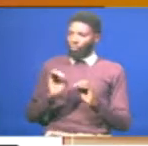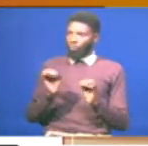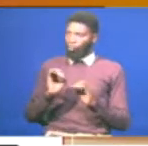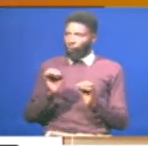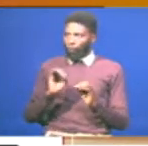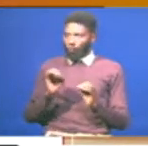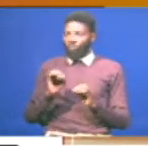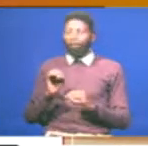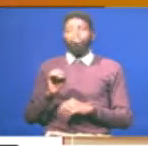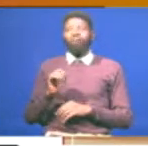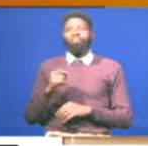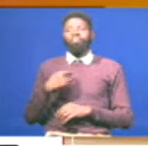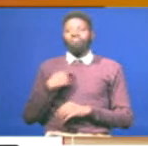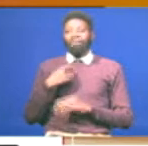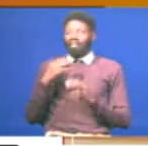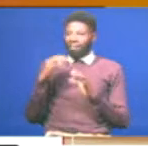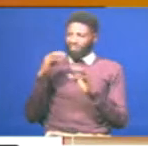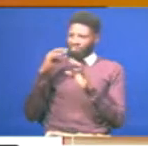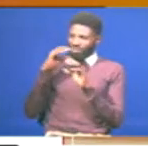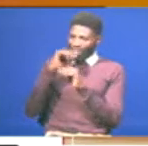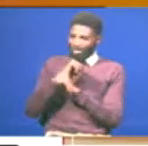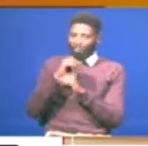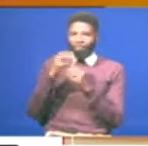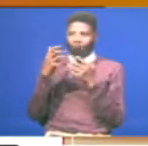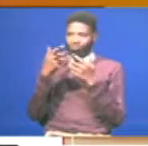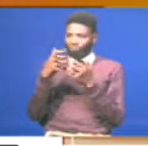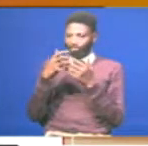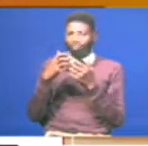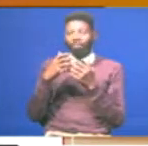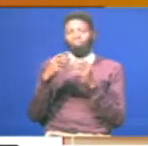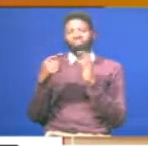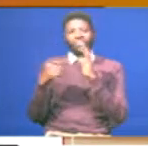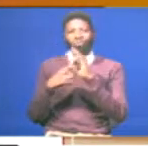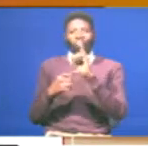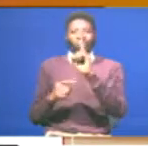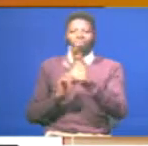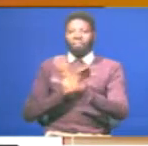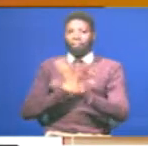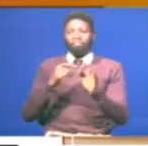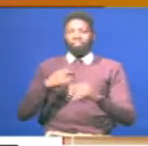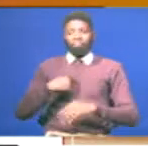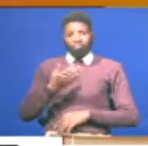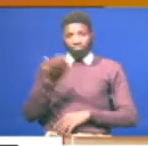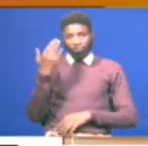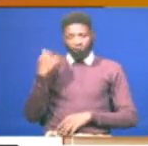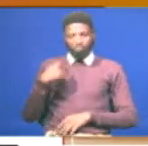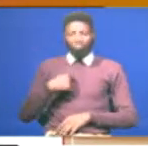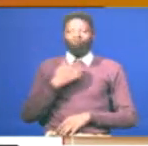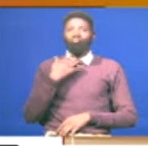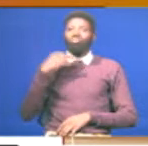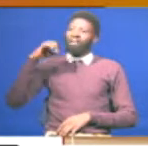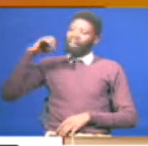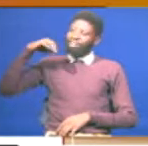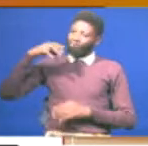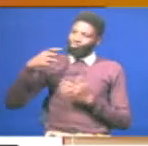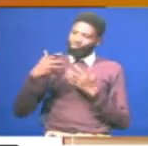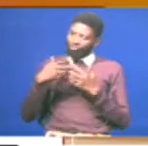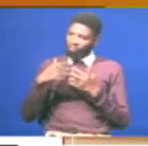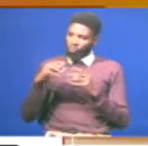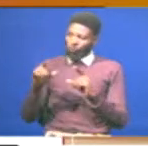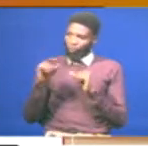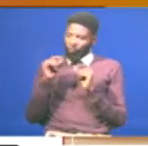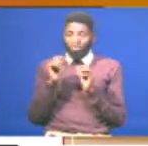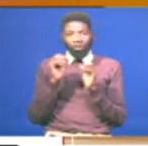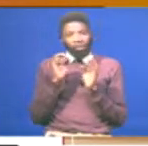1 point. And I wanted to do electrical engineering. Mm-hmm. So I was told if you go instead